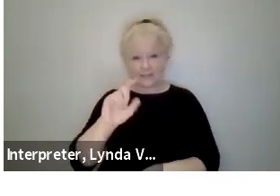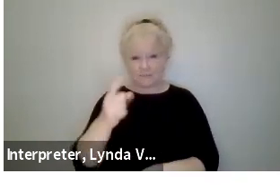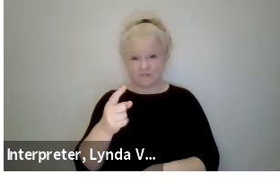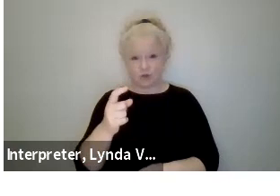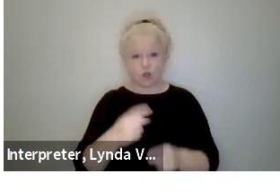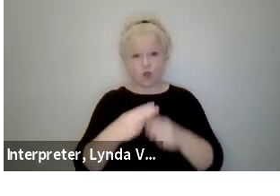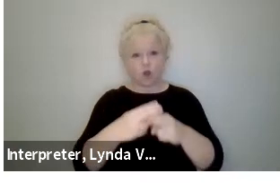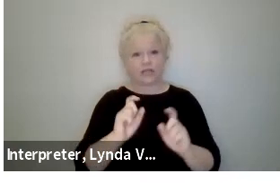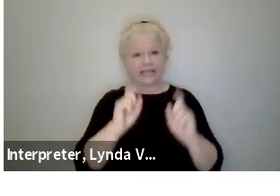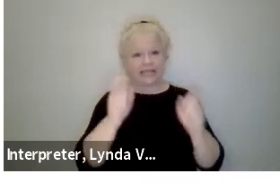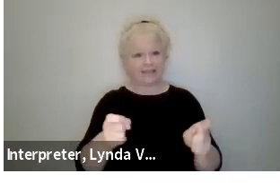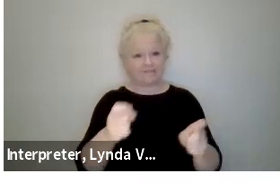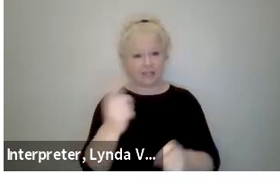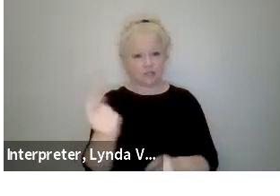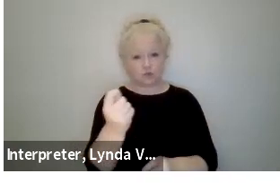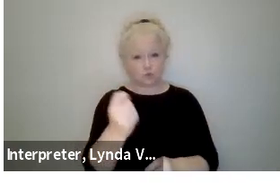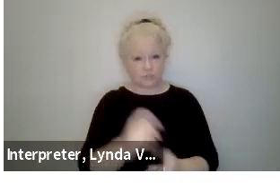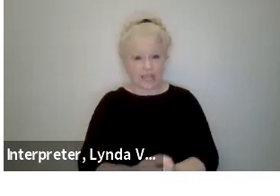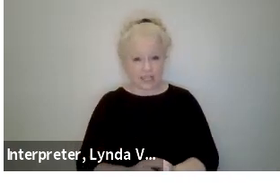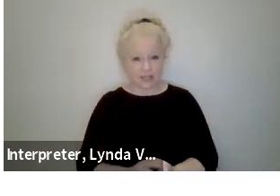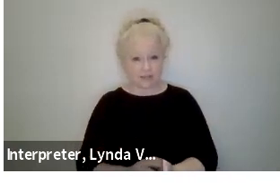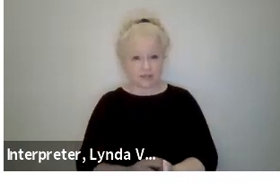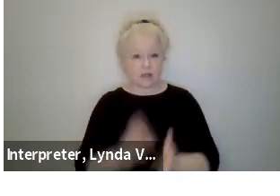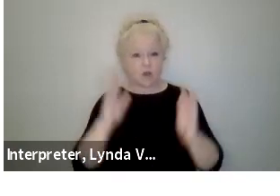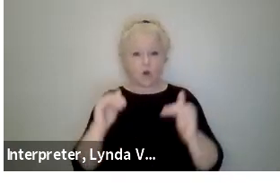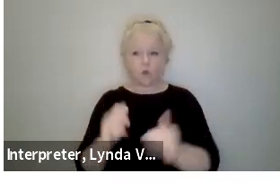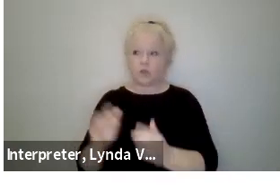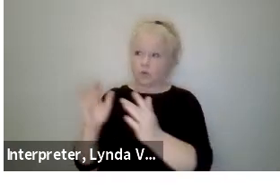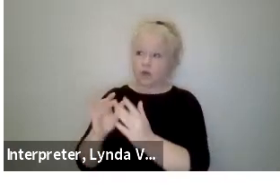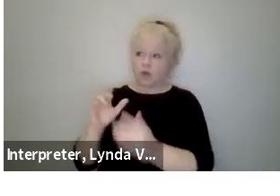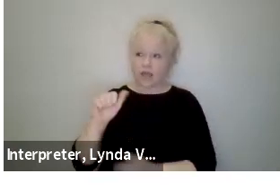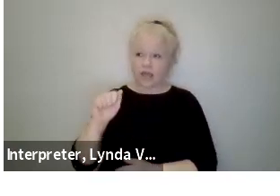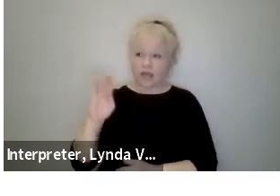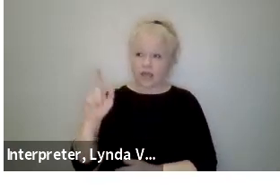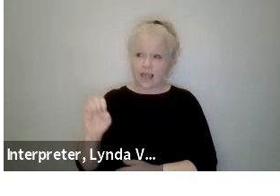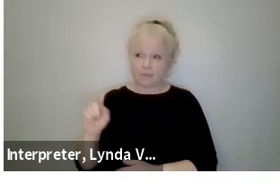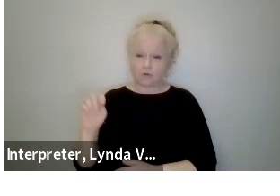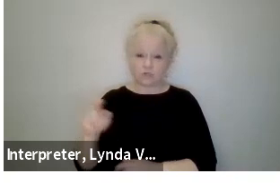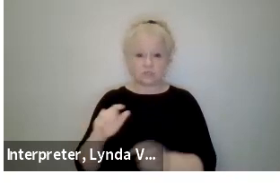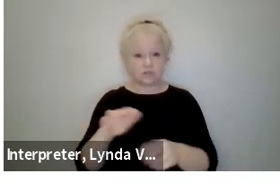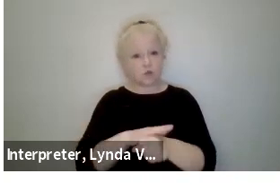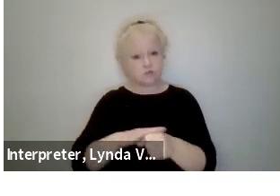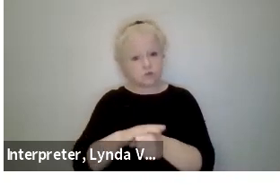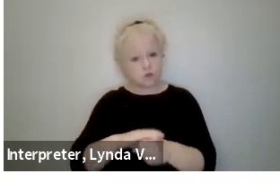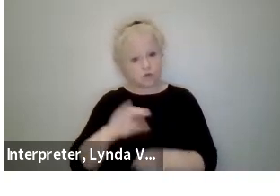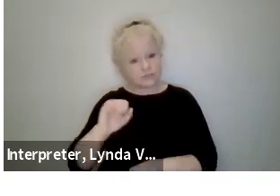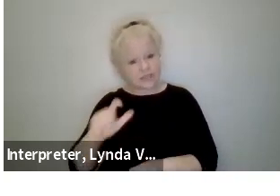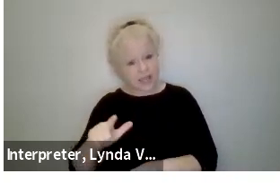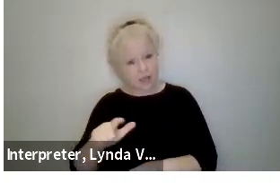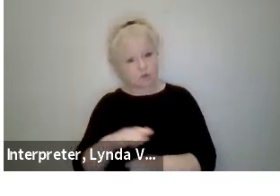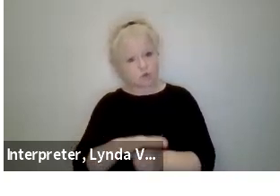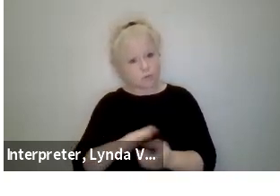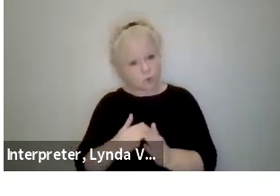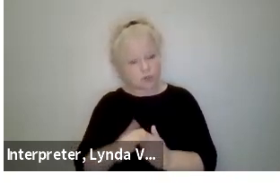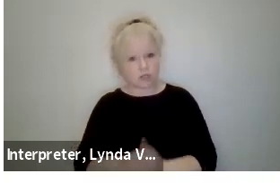with disabilities by reaching out and connecting with the Able Trust and your local CIL and other organizations in your community.